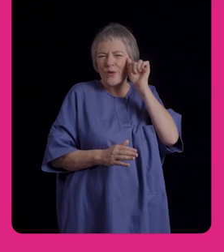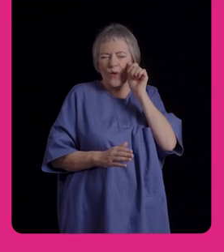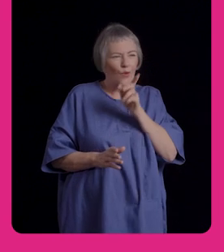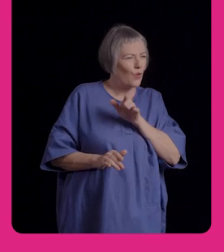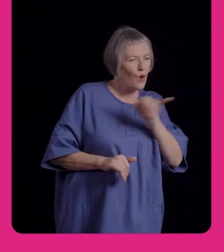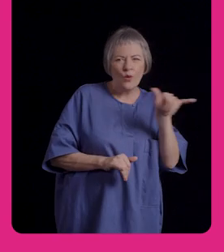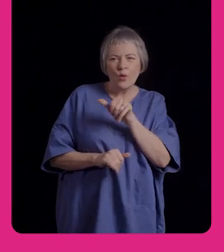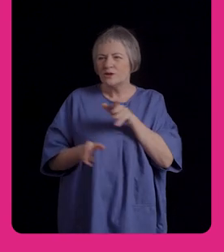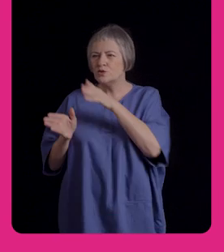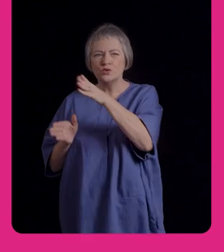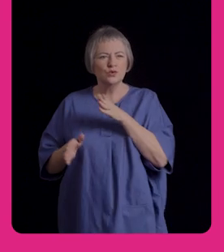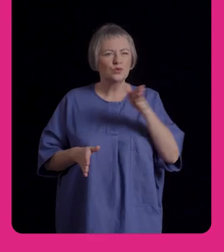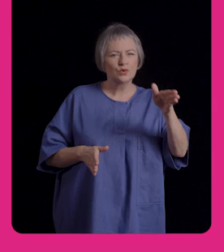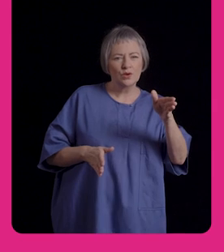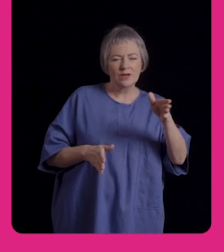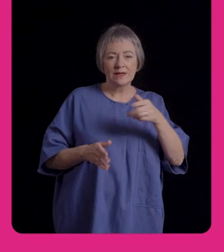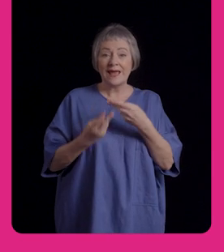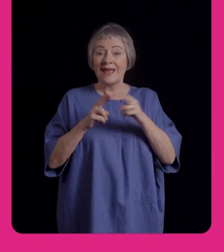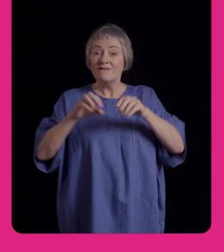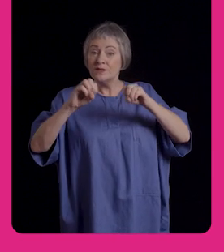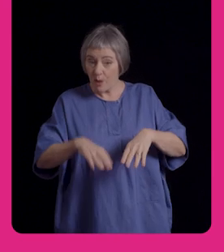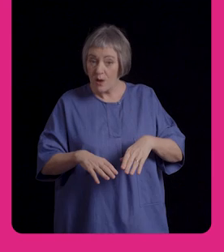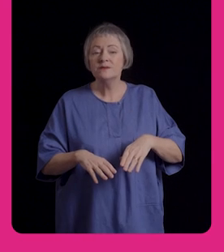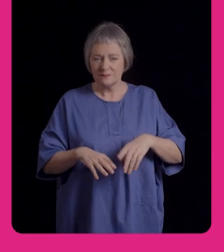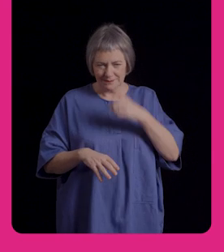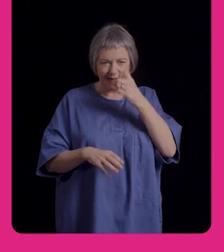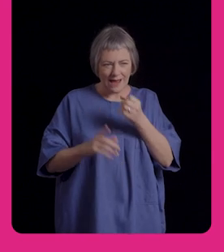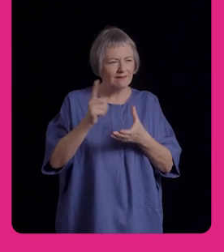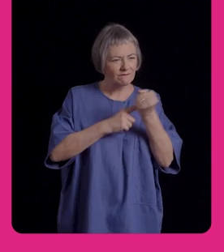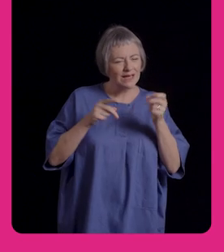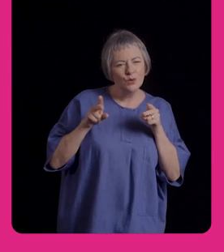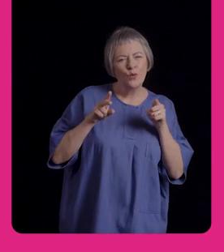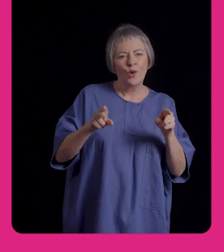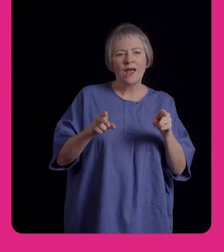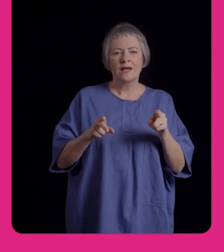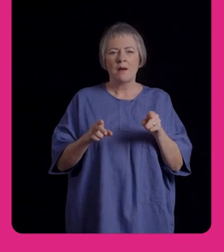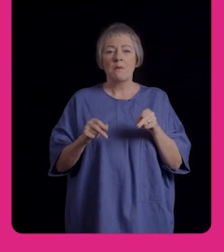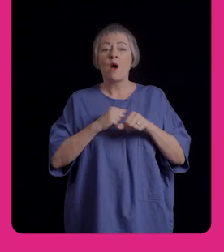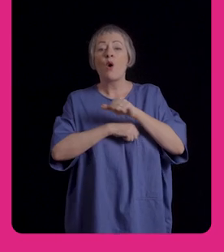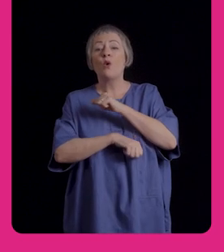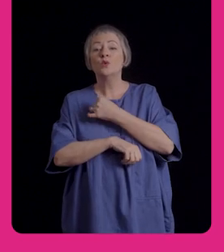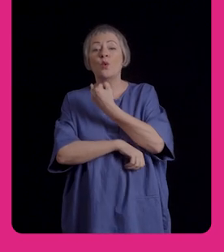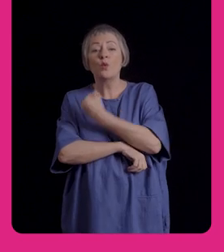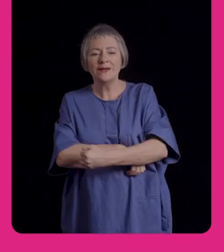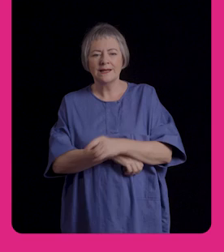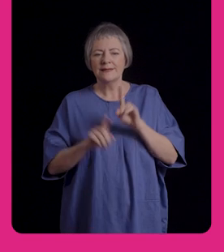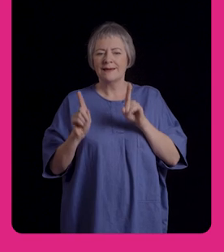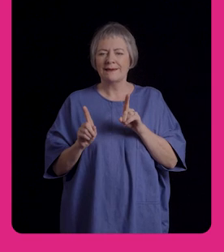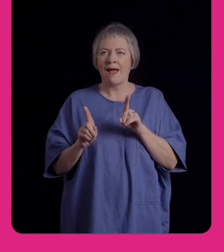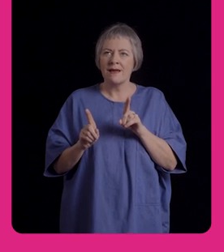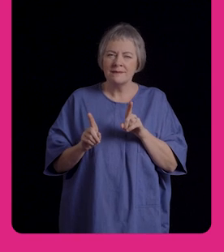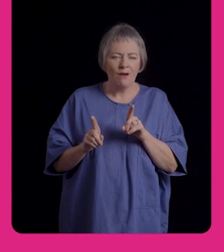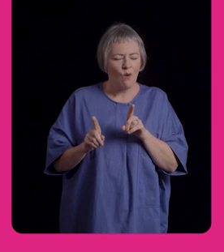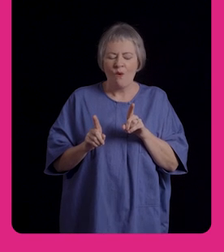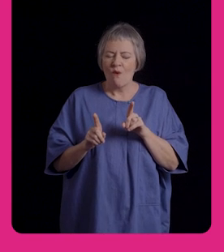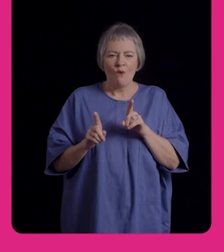knows which way to go, even if he's lost. But his great weakness is that he can't